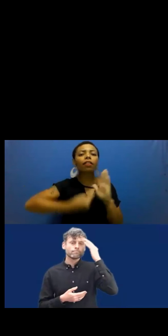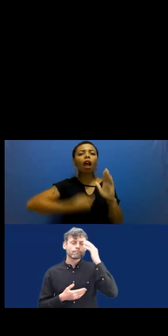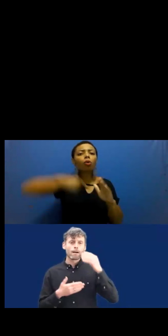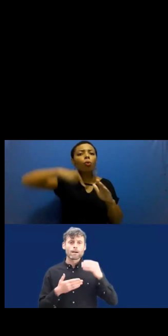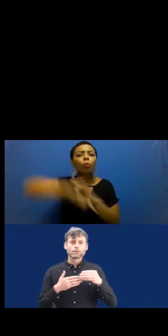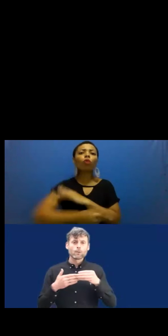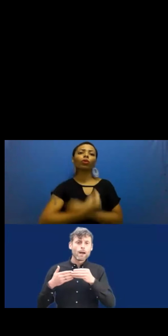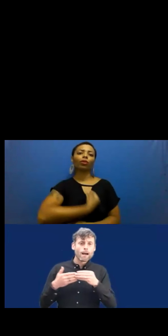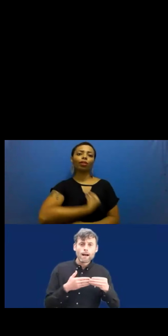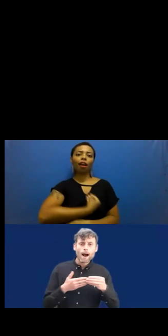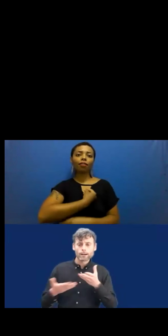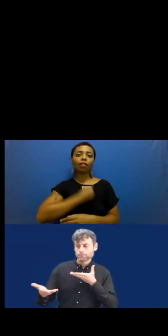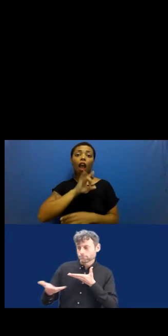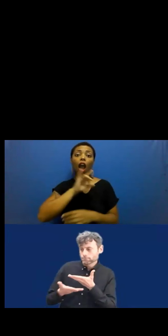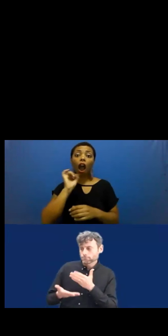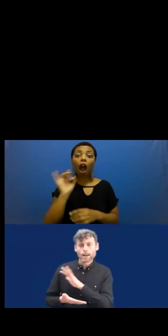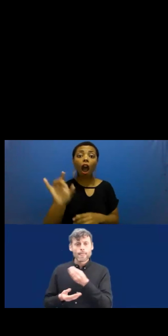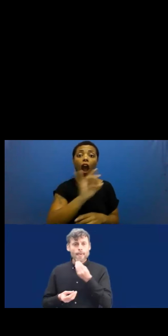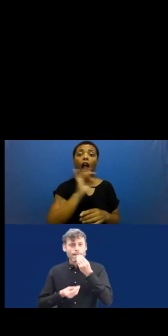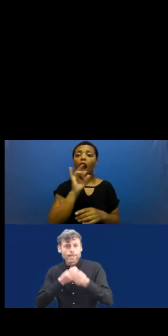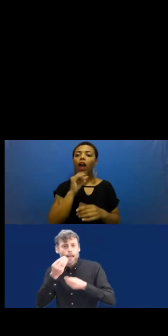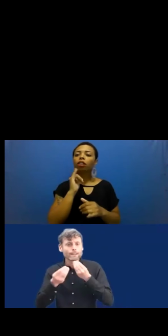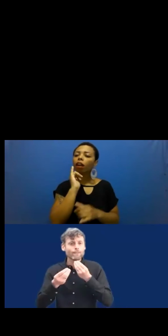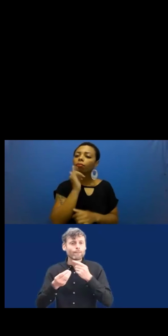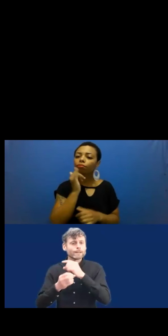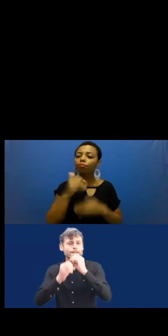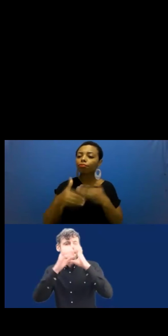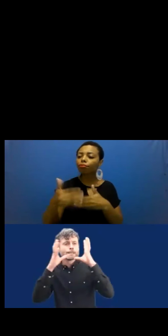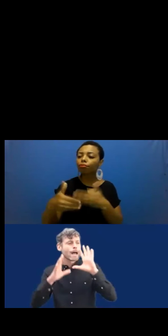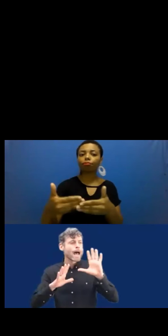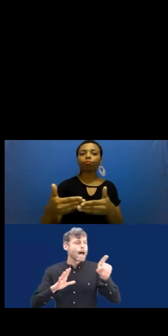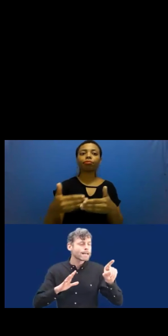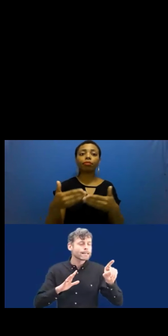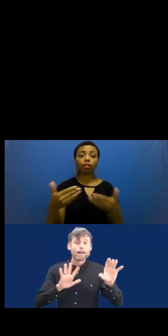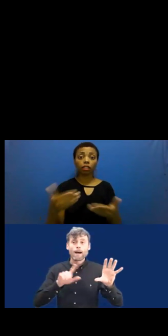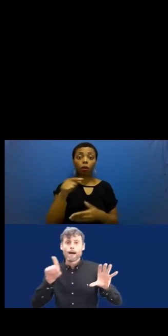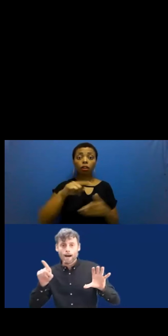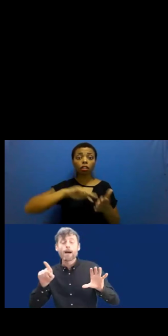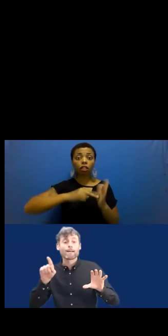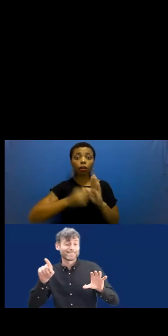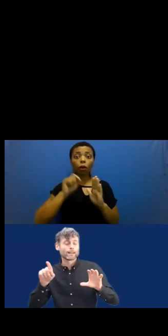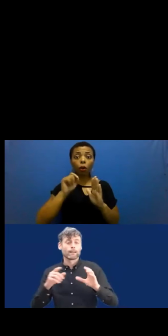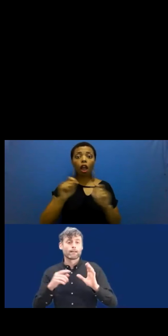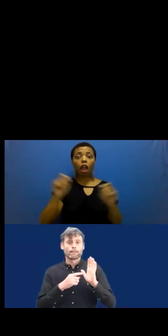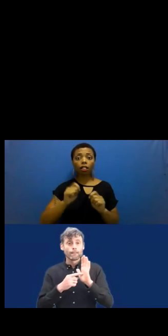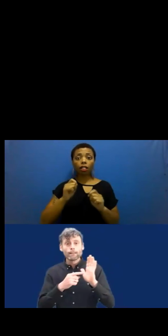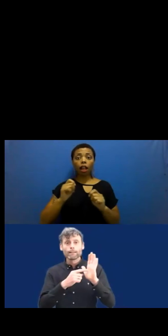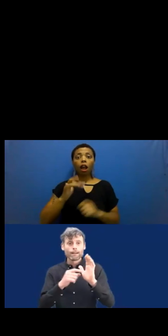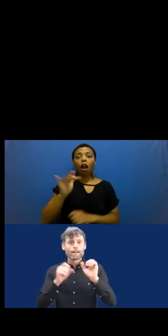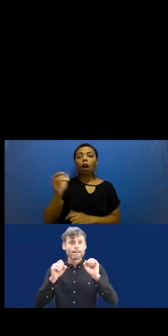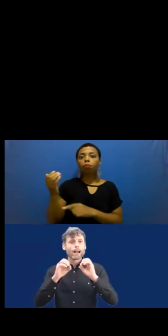meaning-making process. And this means that CLAD reflects a post-structural view on